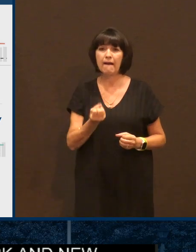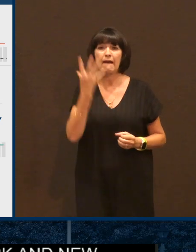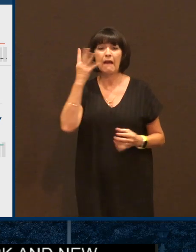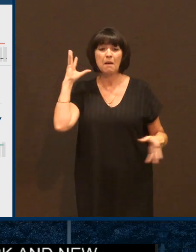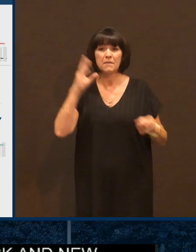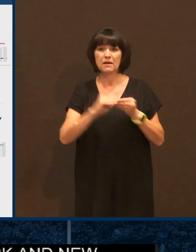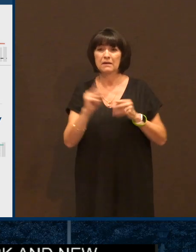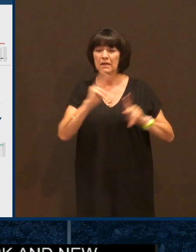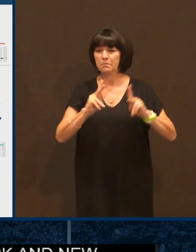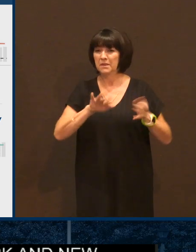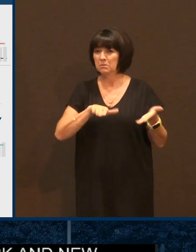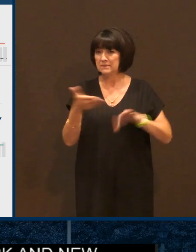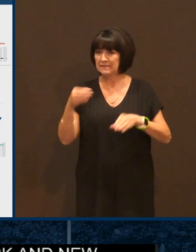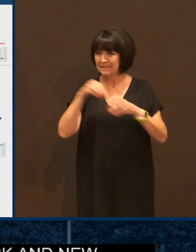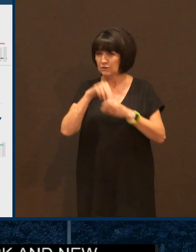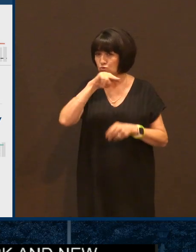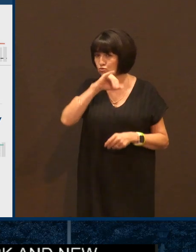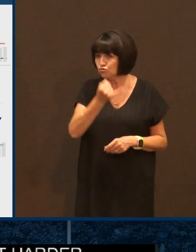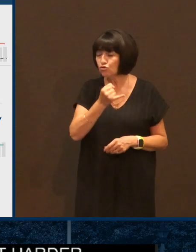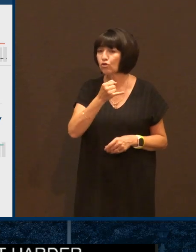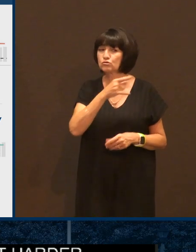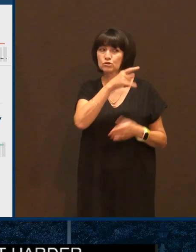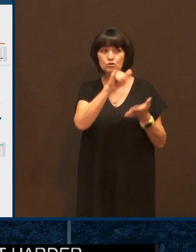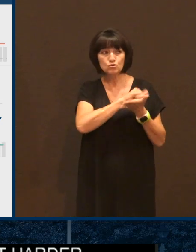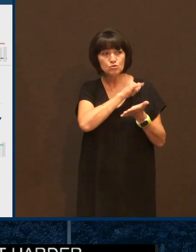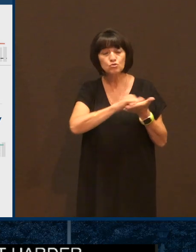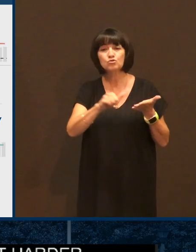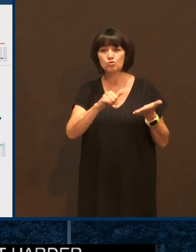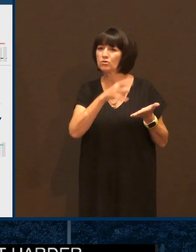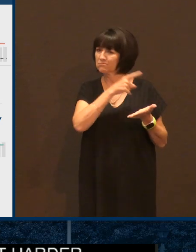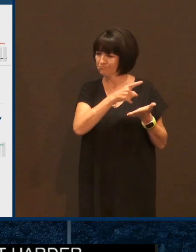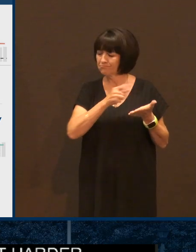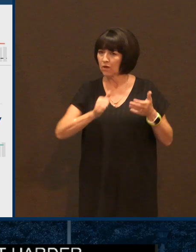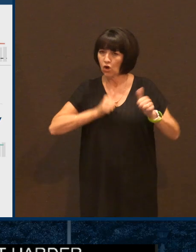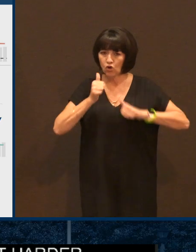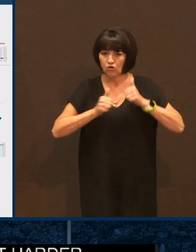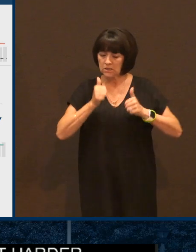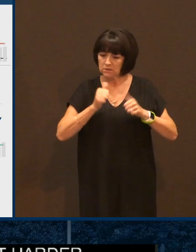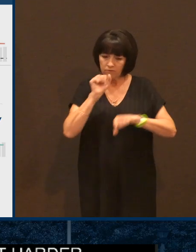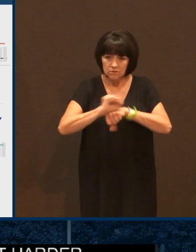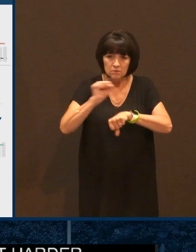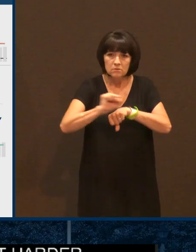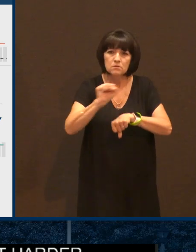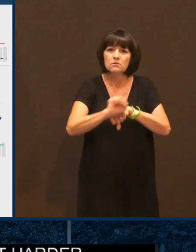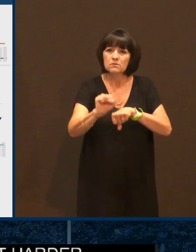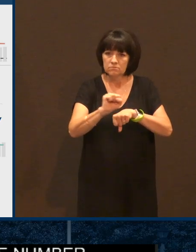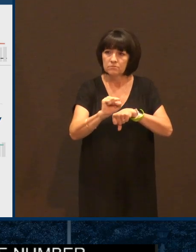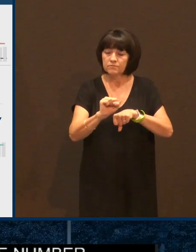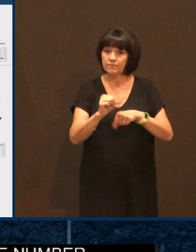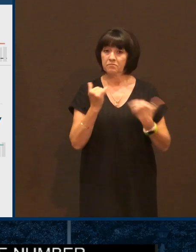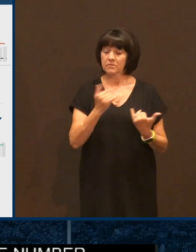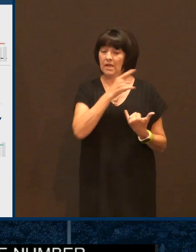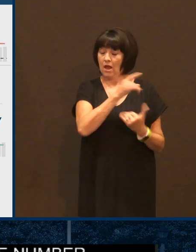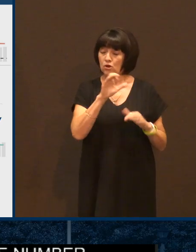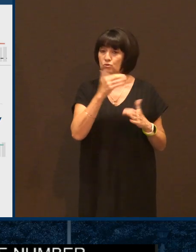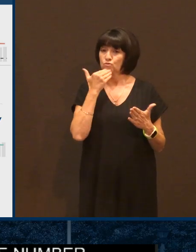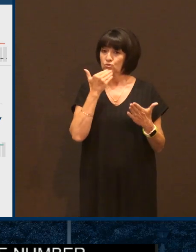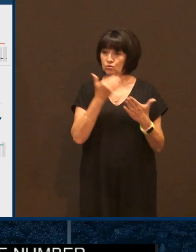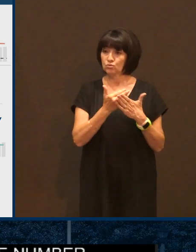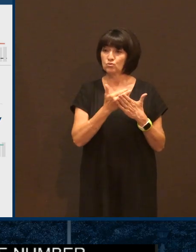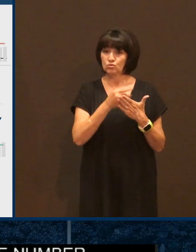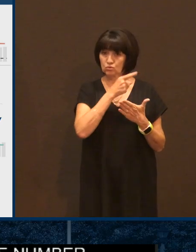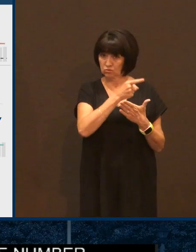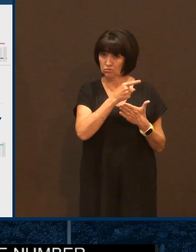they really have taken very aggressive actions, and you can see they've flattened out quite a bit. They're doing a considerable amount of